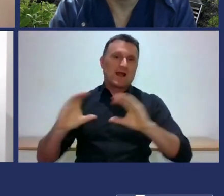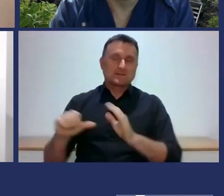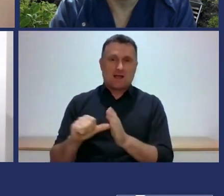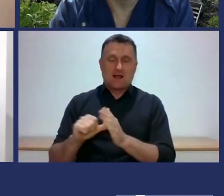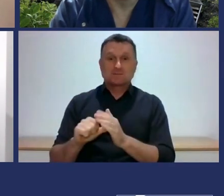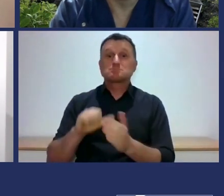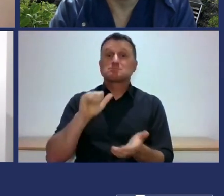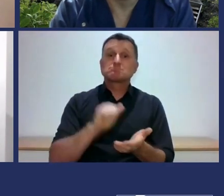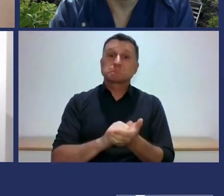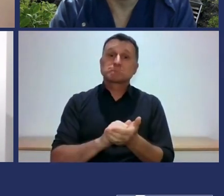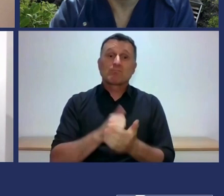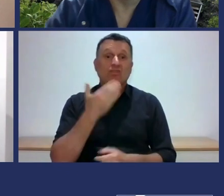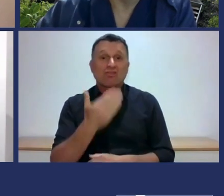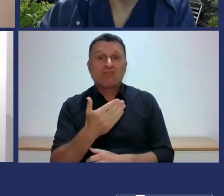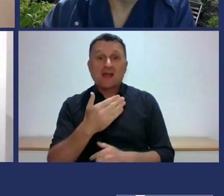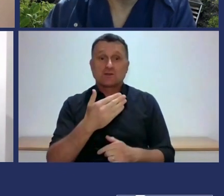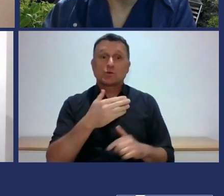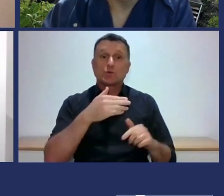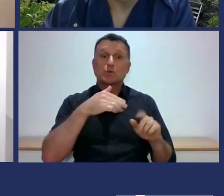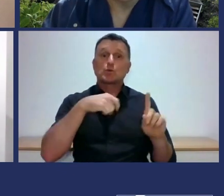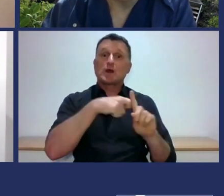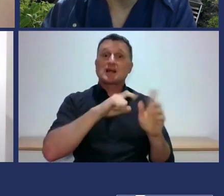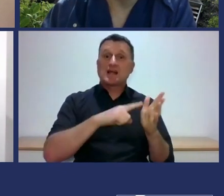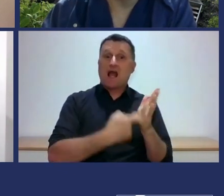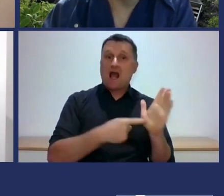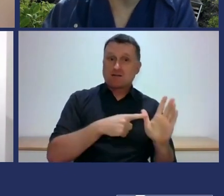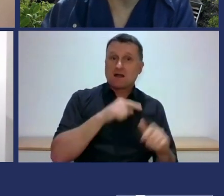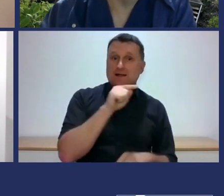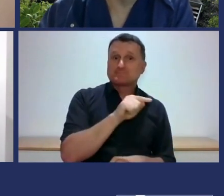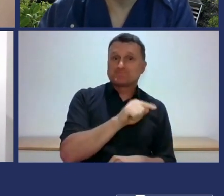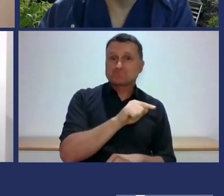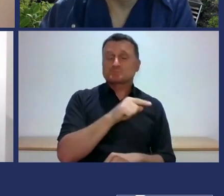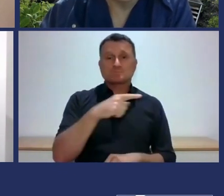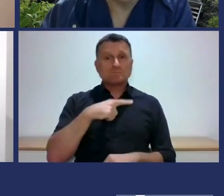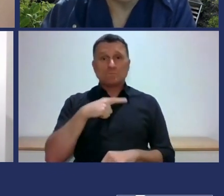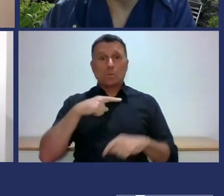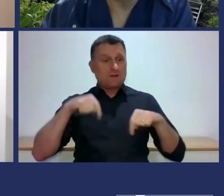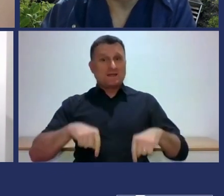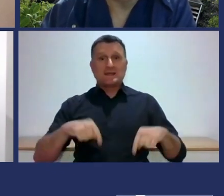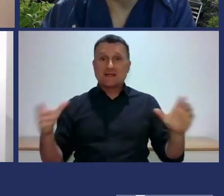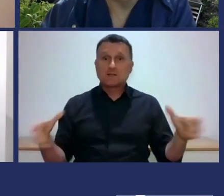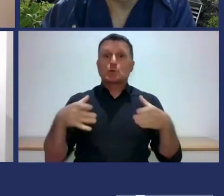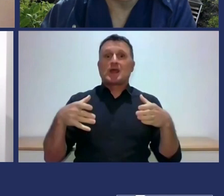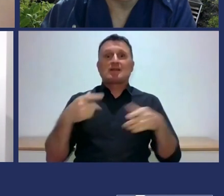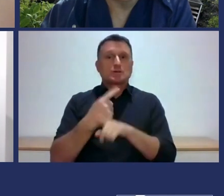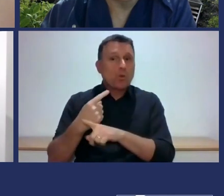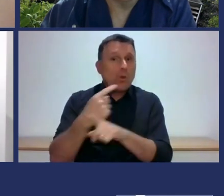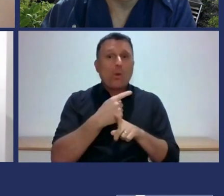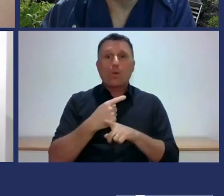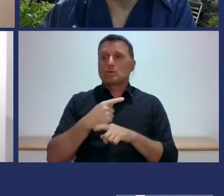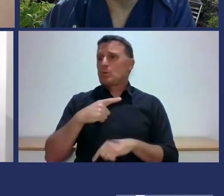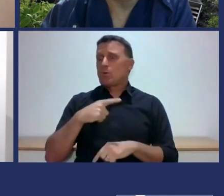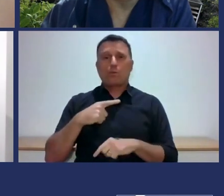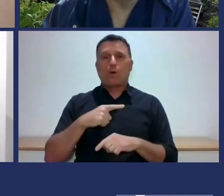it in perspective about why we're here and why we're having this corridor, because, you know, nobody should be being treated